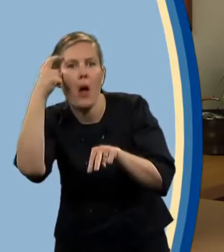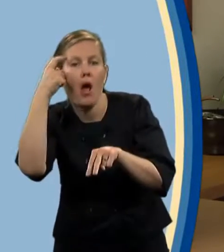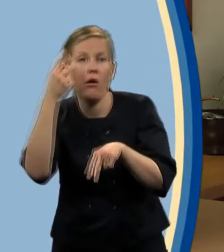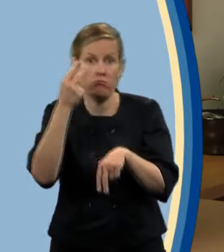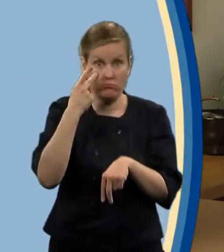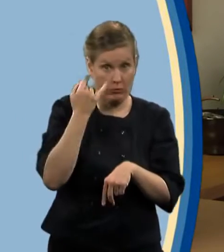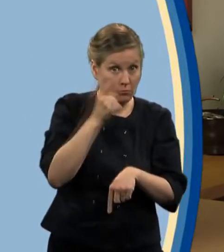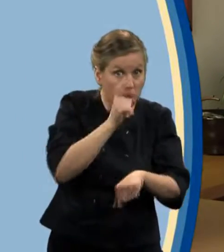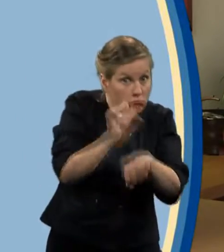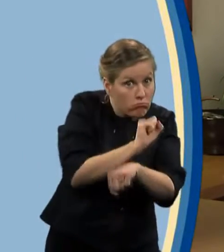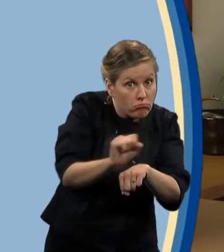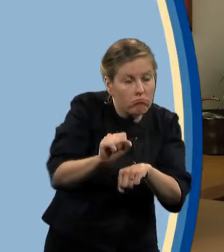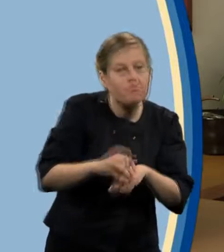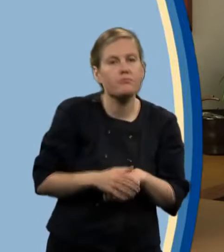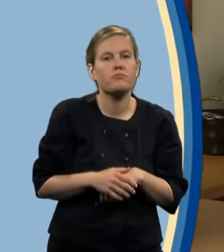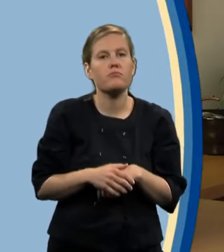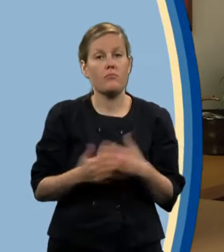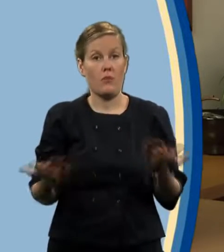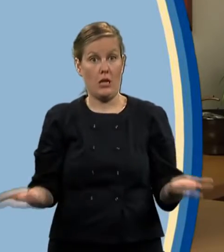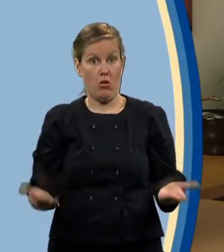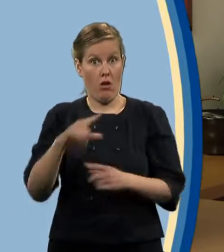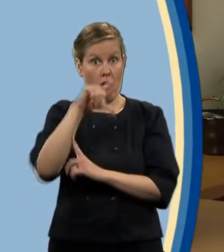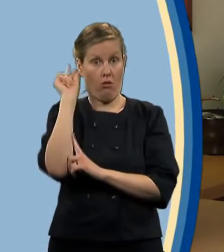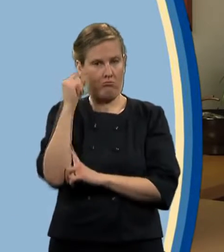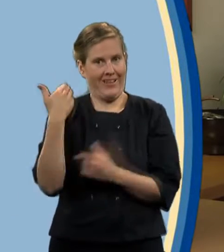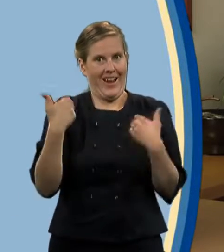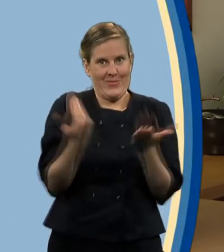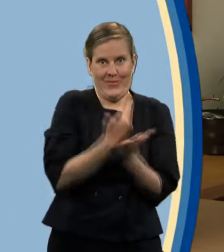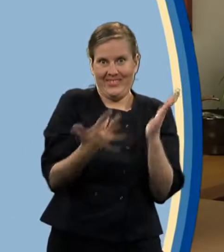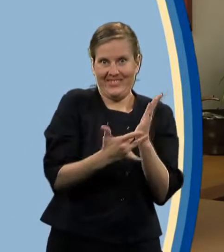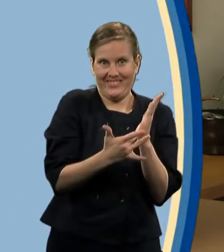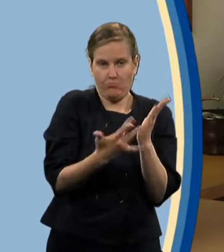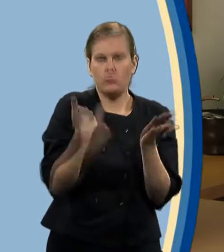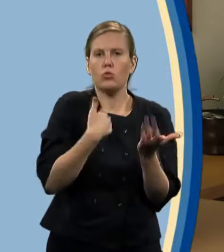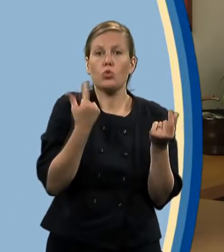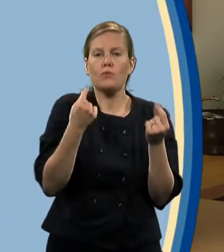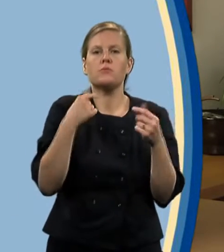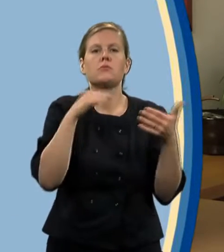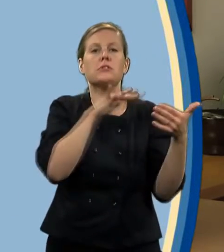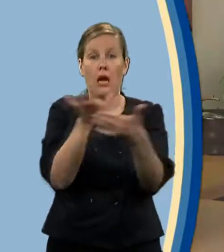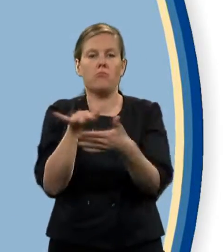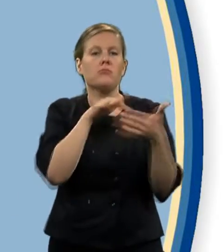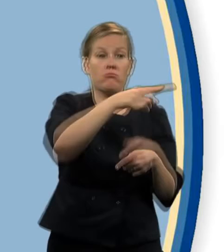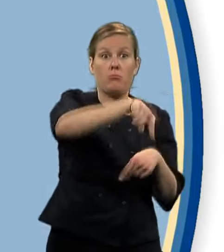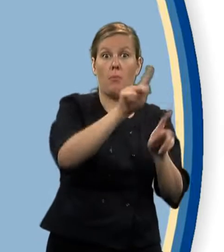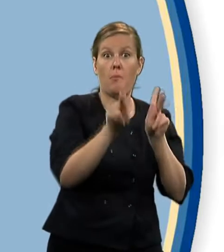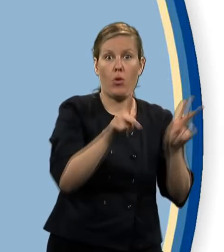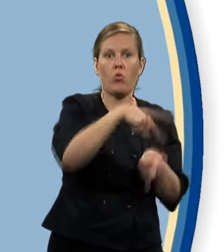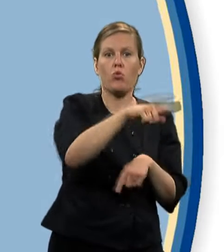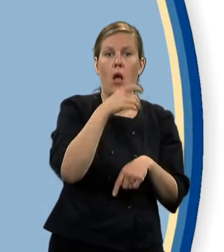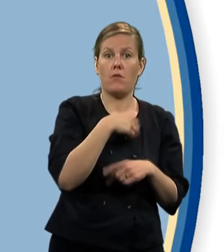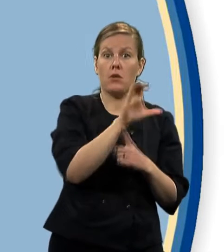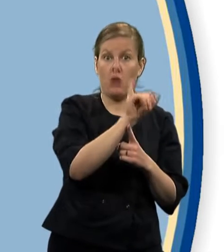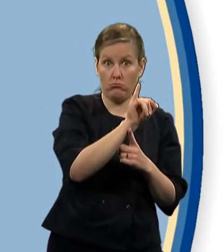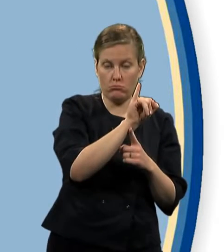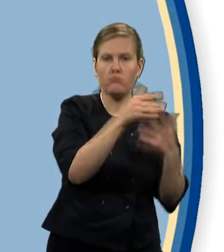are able to look into the brain and see, is that the case? And with the new technology that we have here at Gallaudet, we have studied people